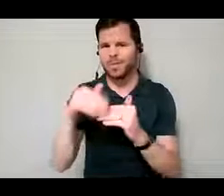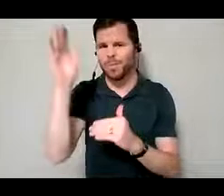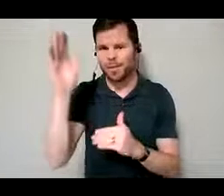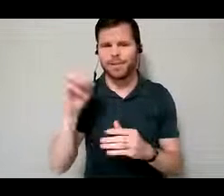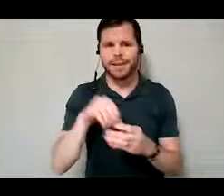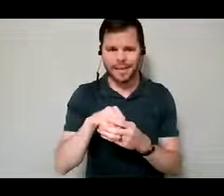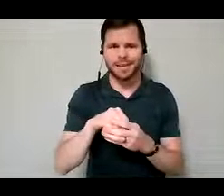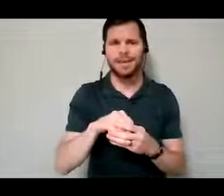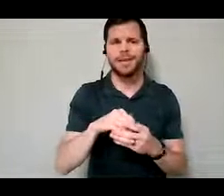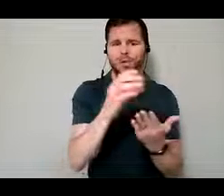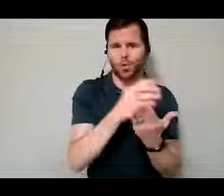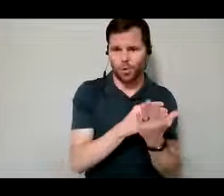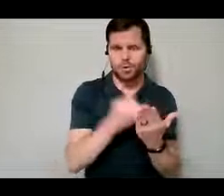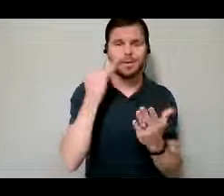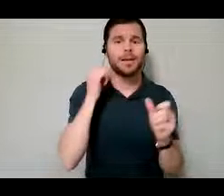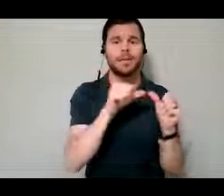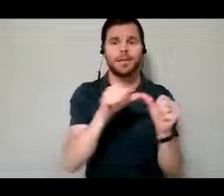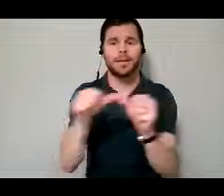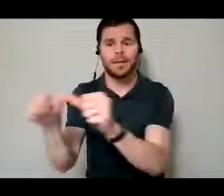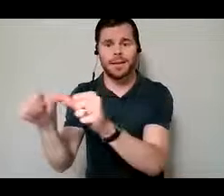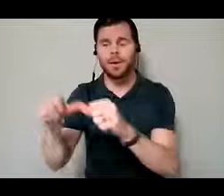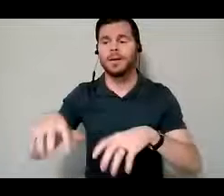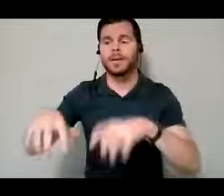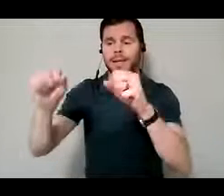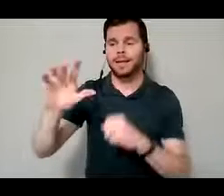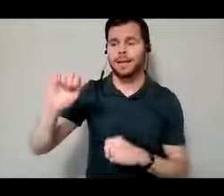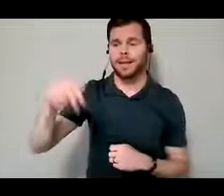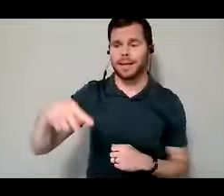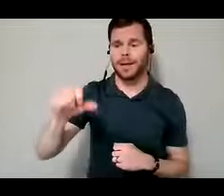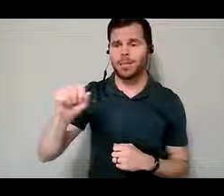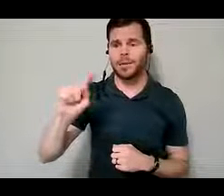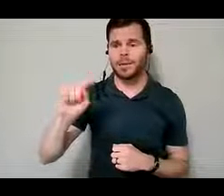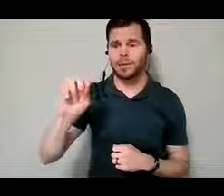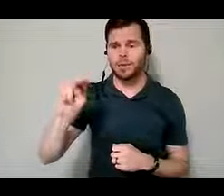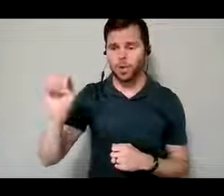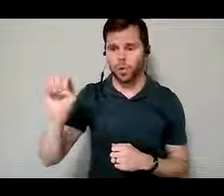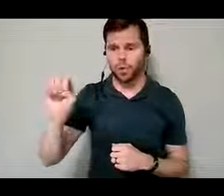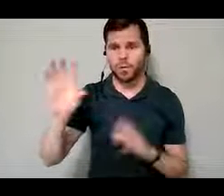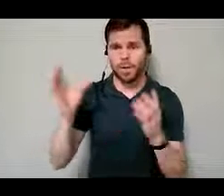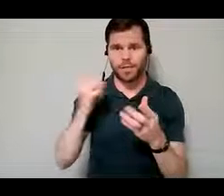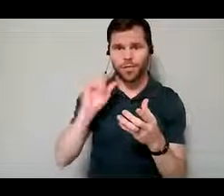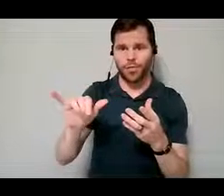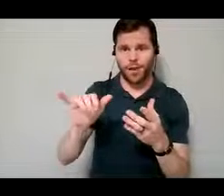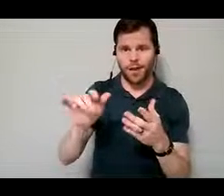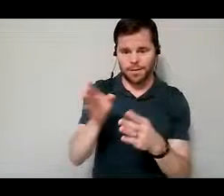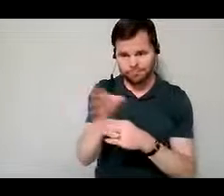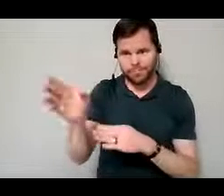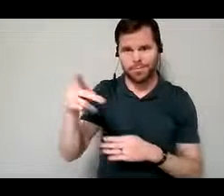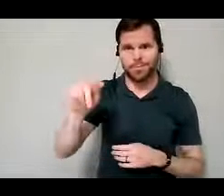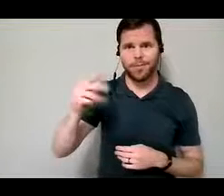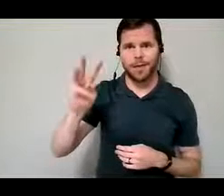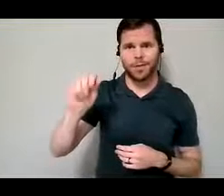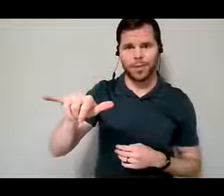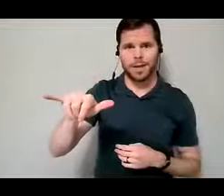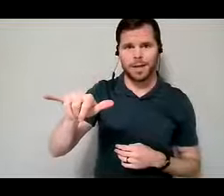then they continue on and take the capstone class in that course, in that pathway, actually this should be